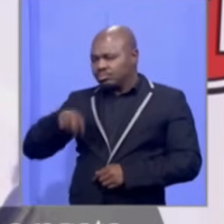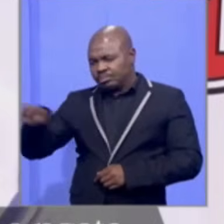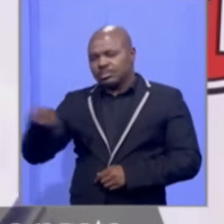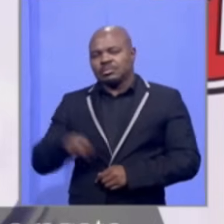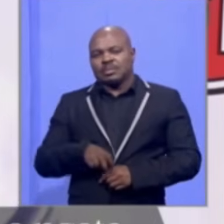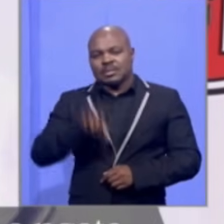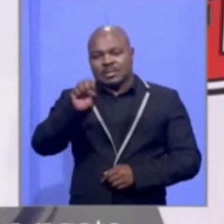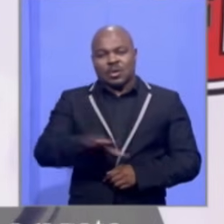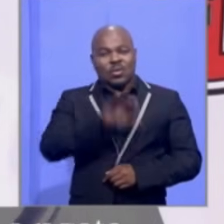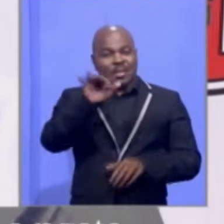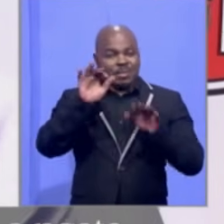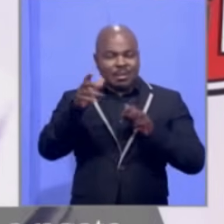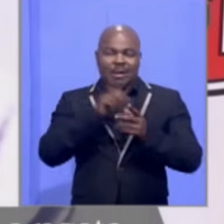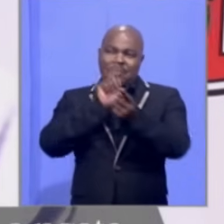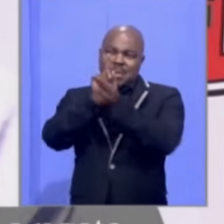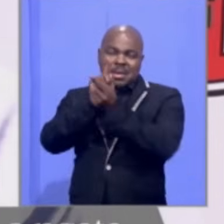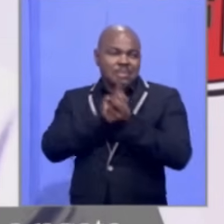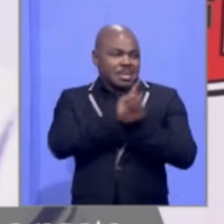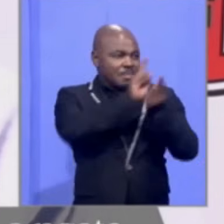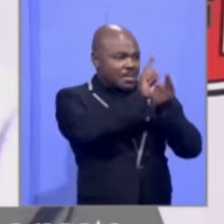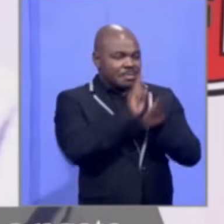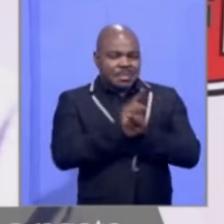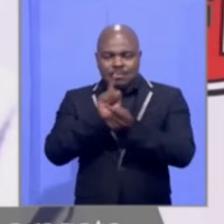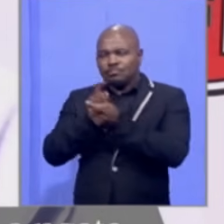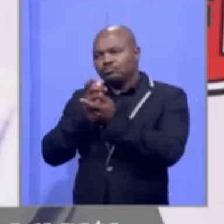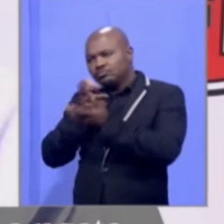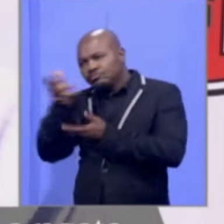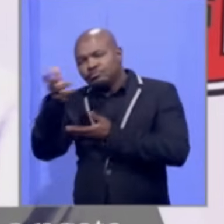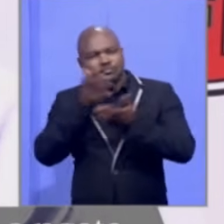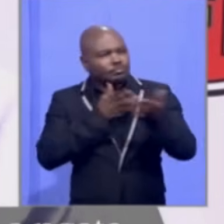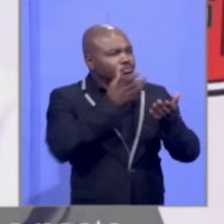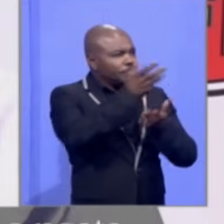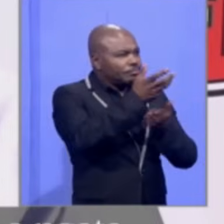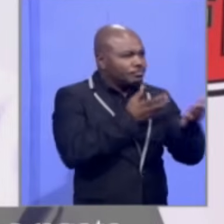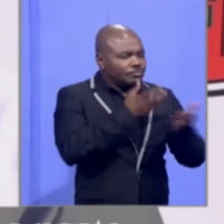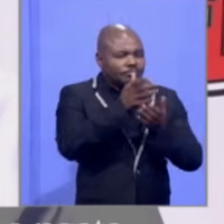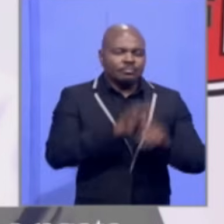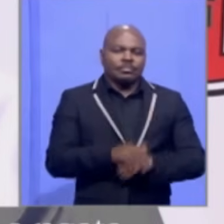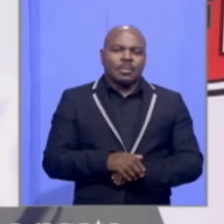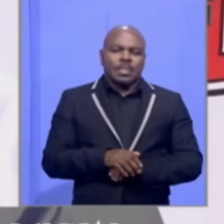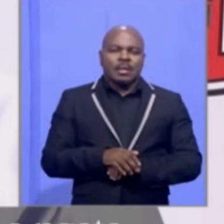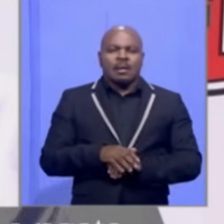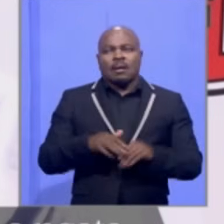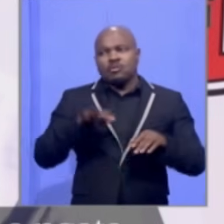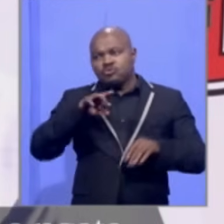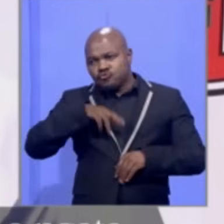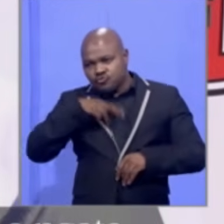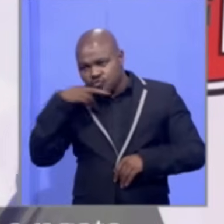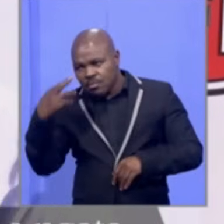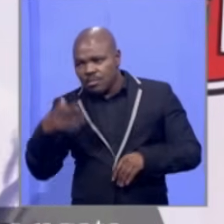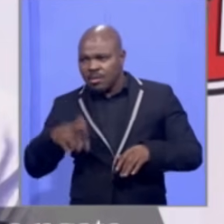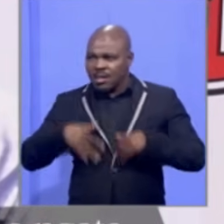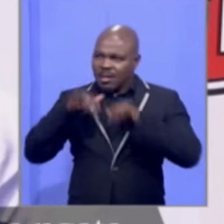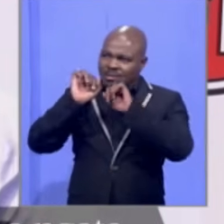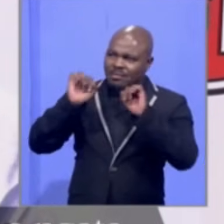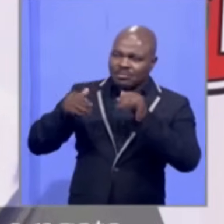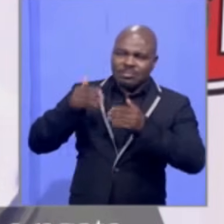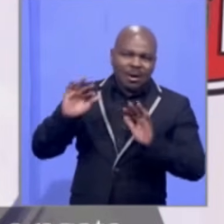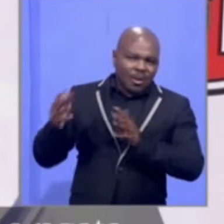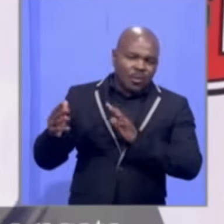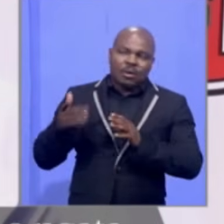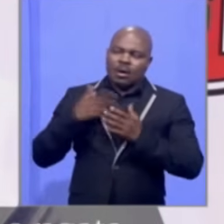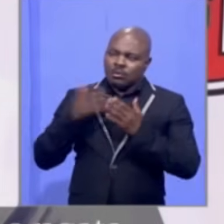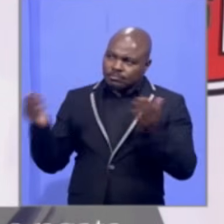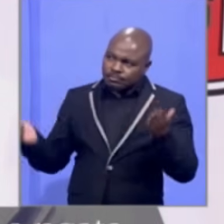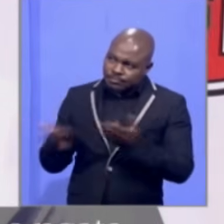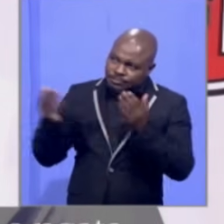South Africa physically, talk to them about the real life situations and encourage